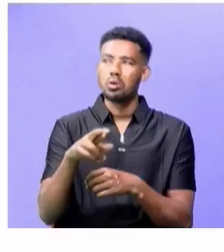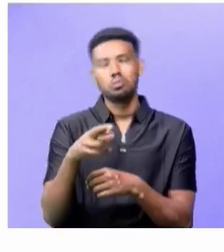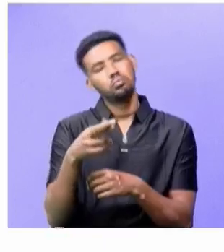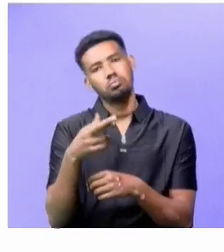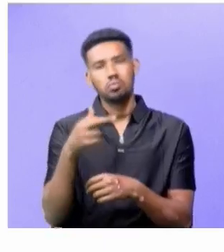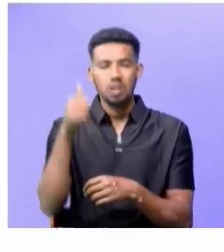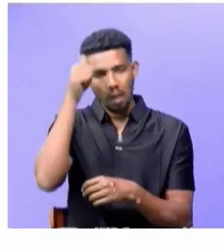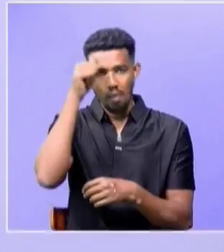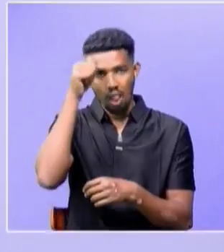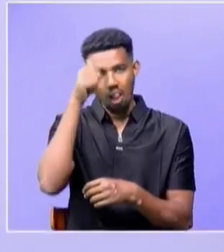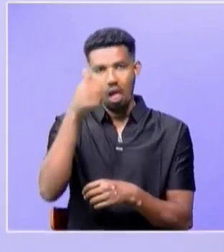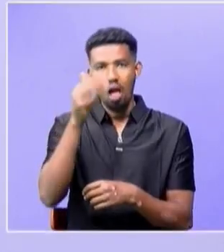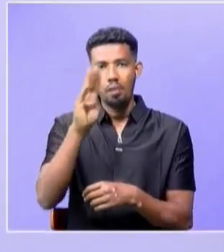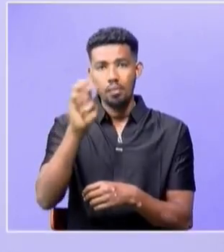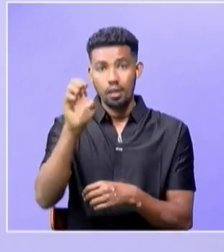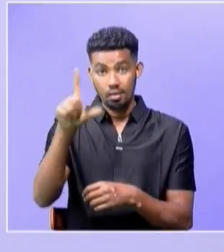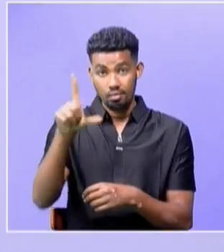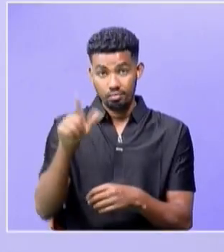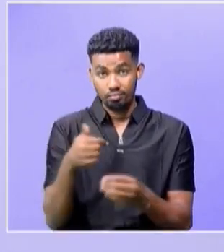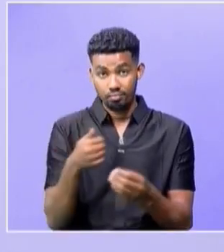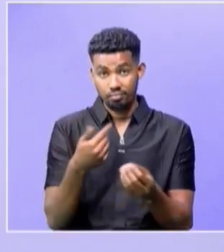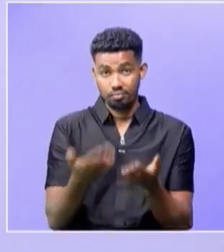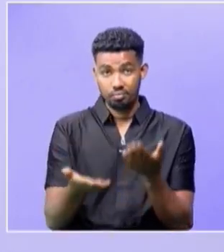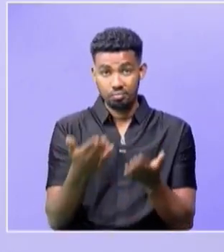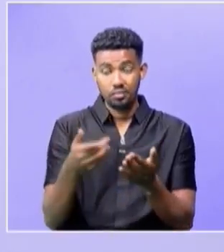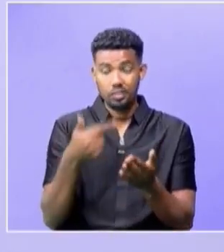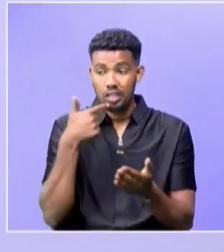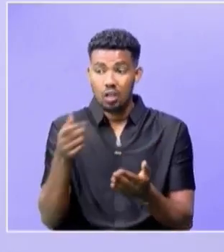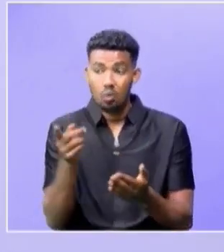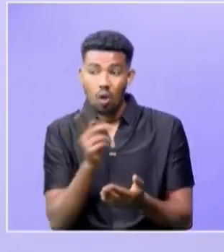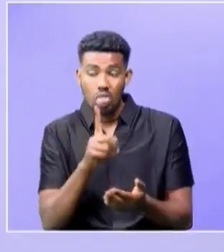Here it is. Abel said, I love apple.